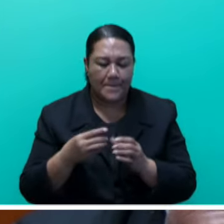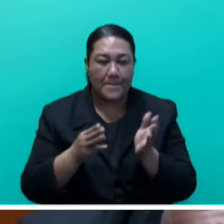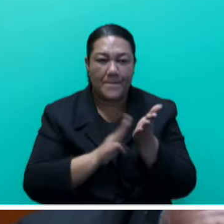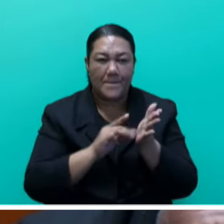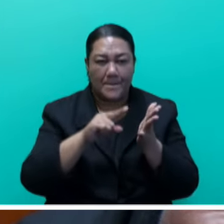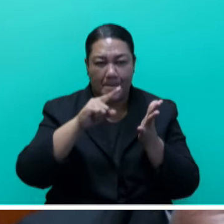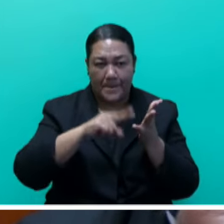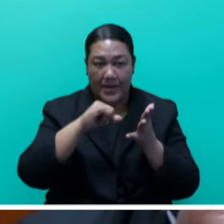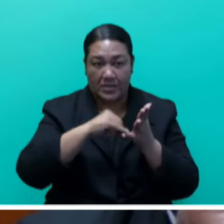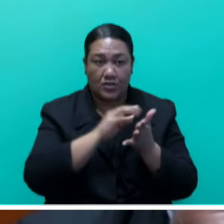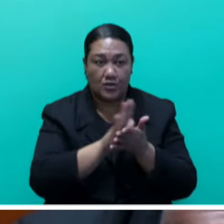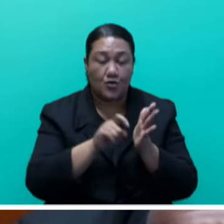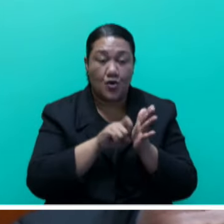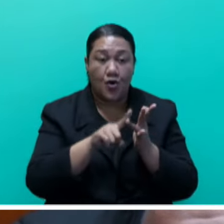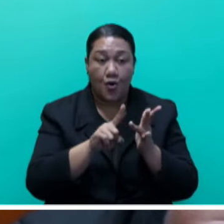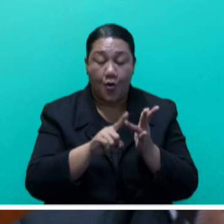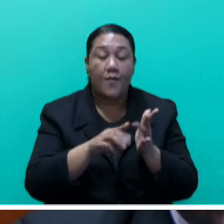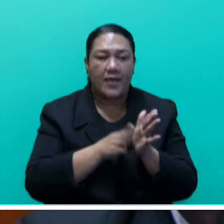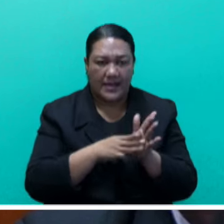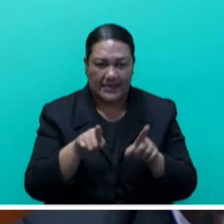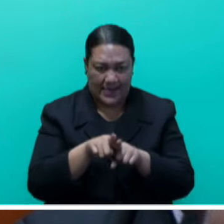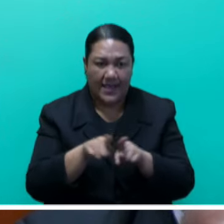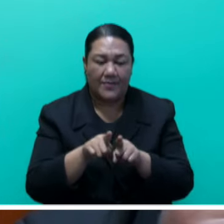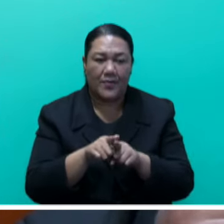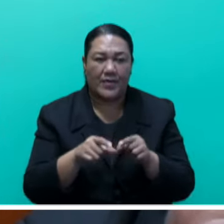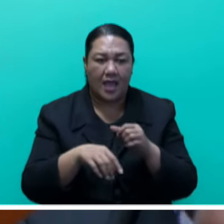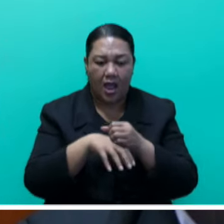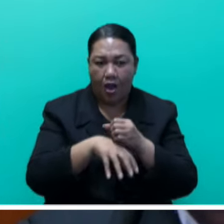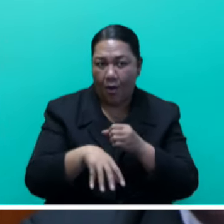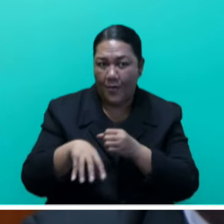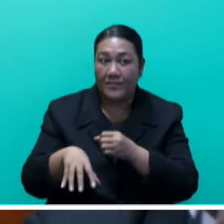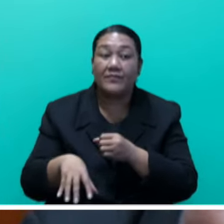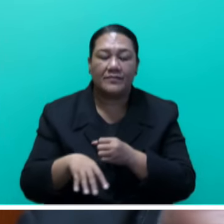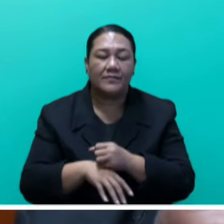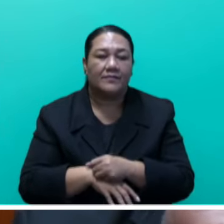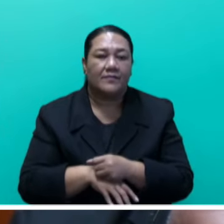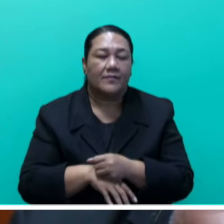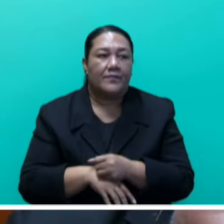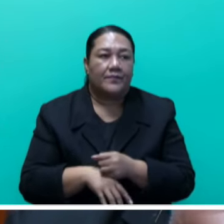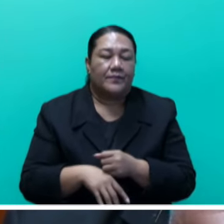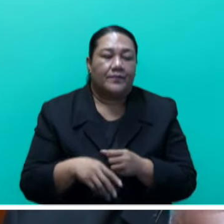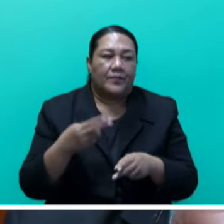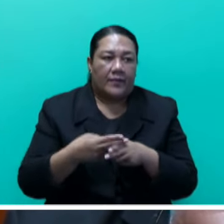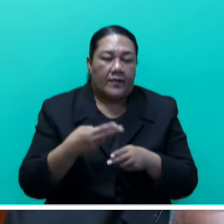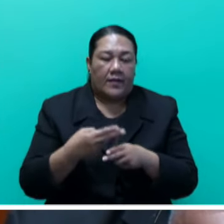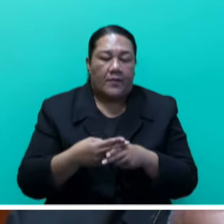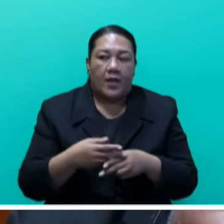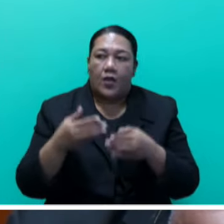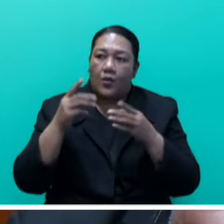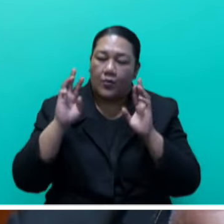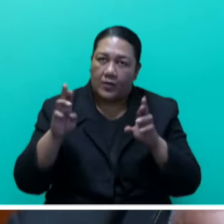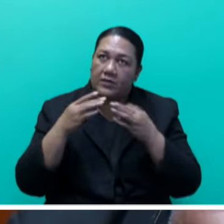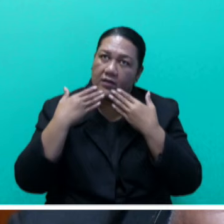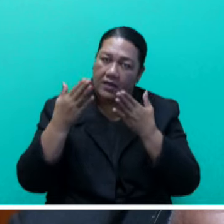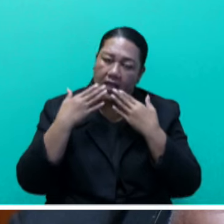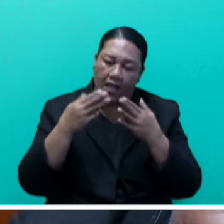crops. Honorable Speaker, we continue to work with our development partners, and I wish to thank the Government of Australia, the Government of